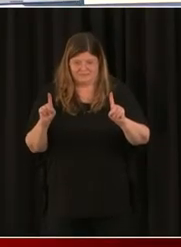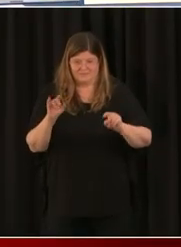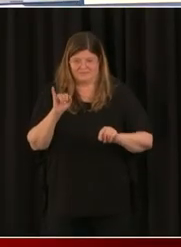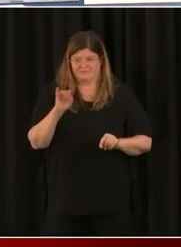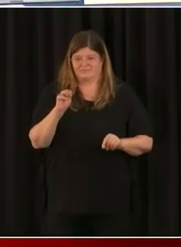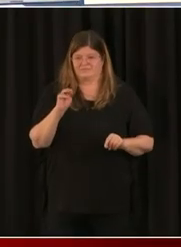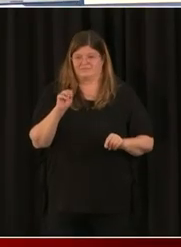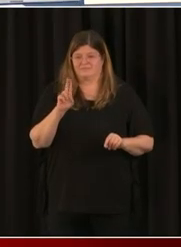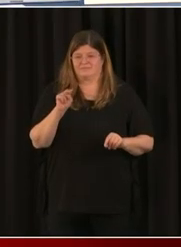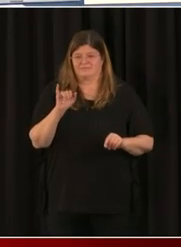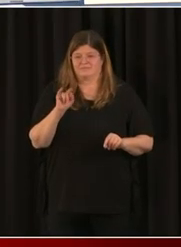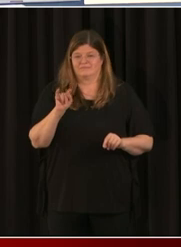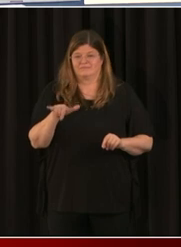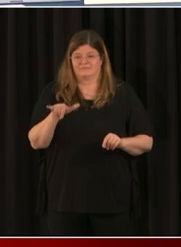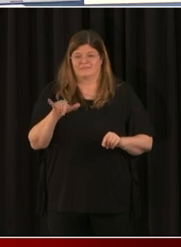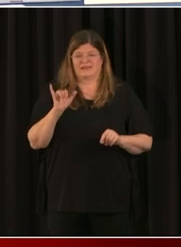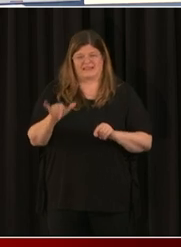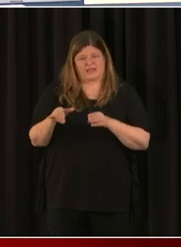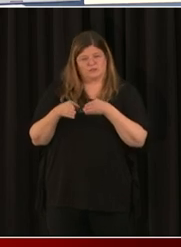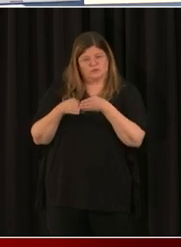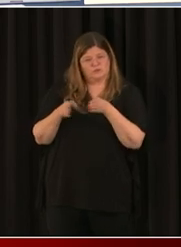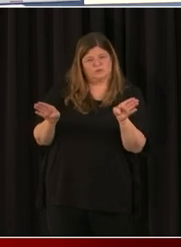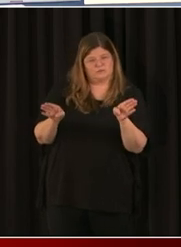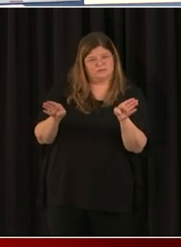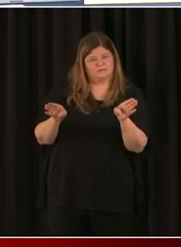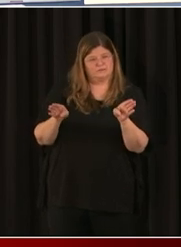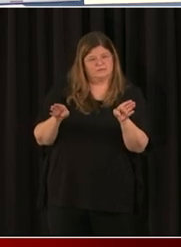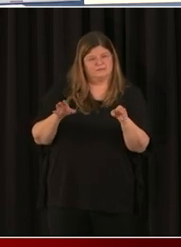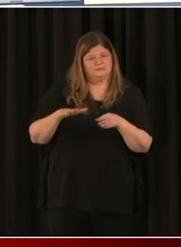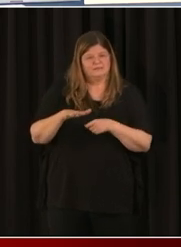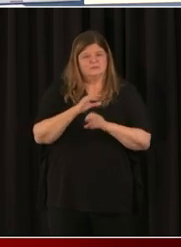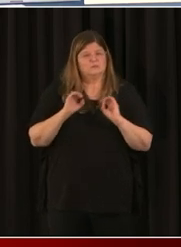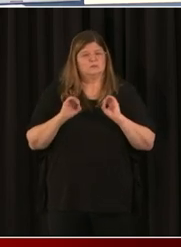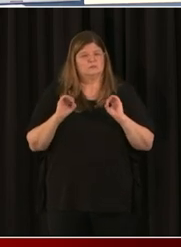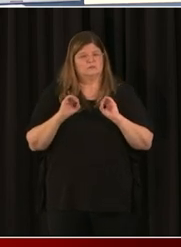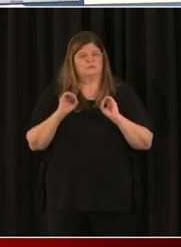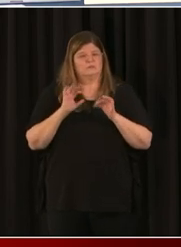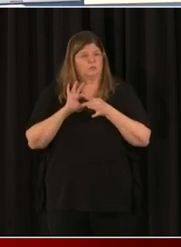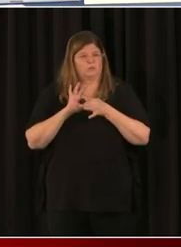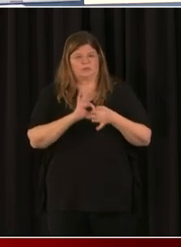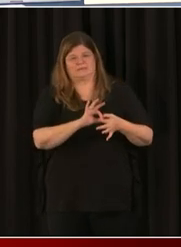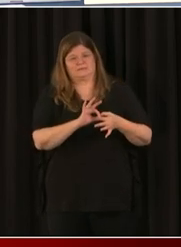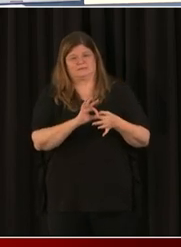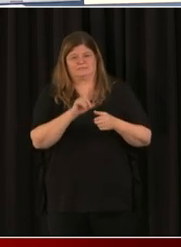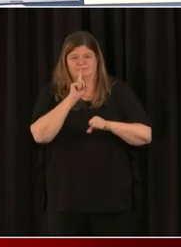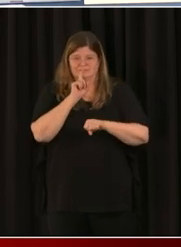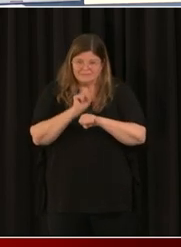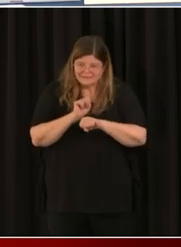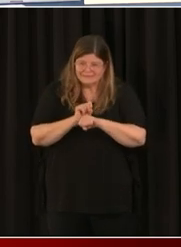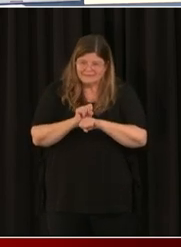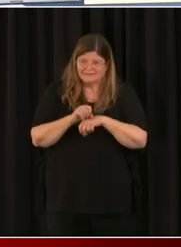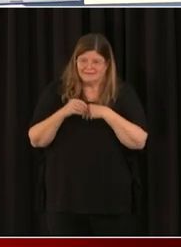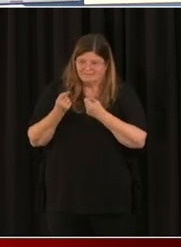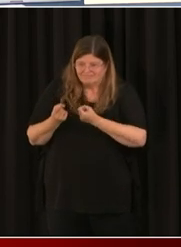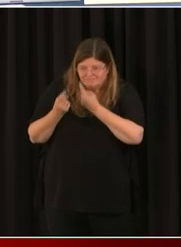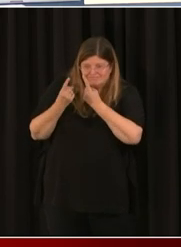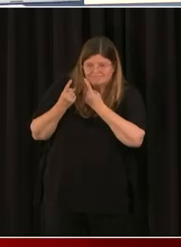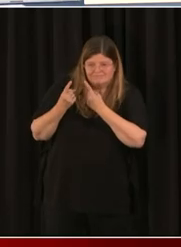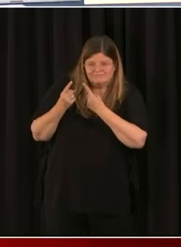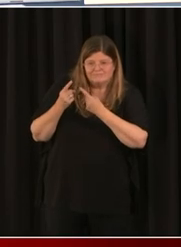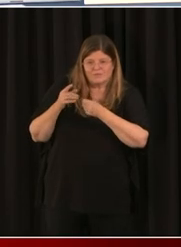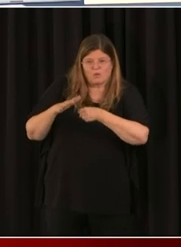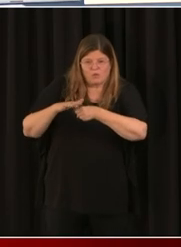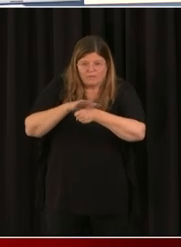That's vaccine coverage. So, you know, none of these things that we're talking about has really given you insight into vaccine